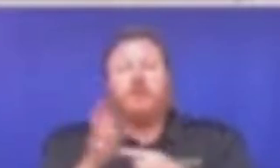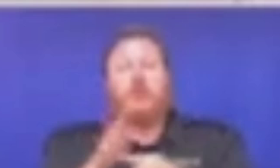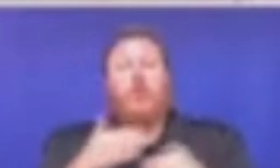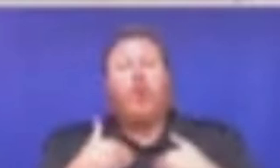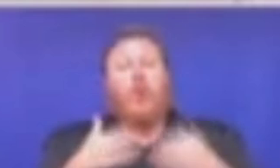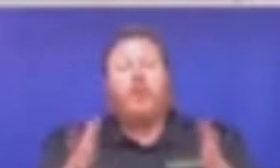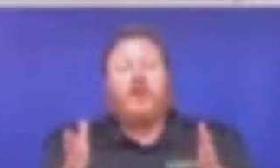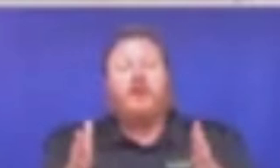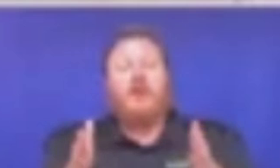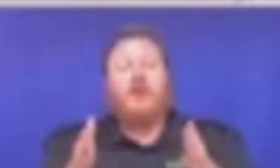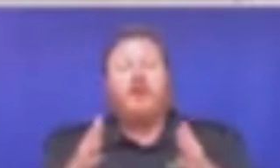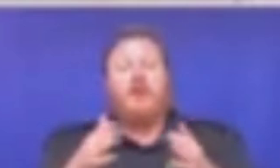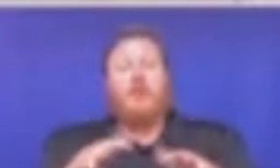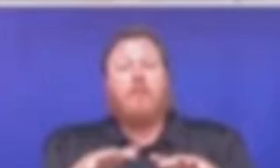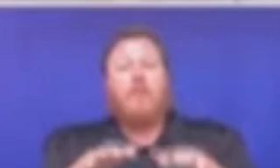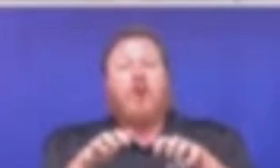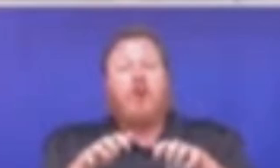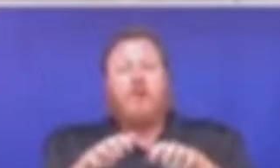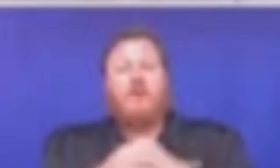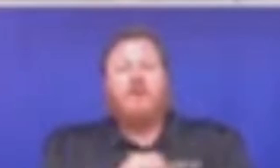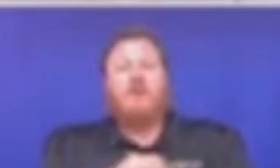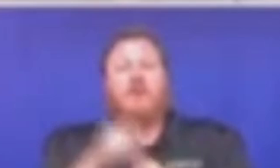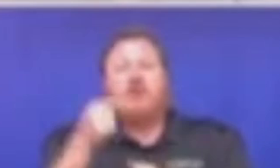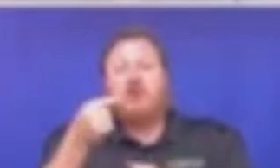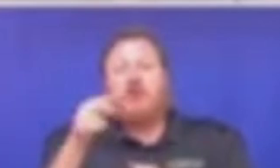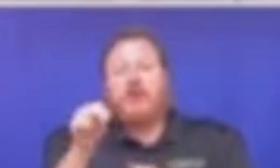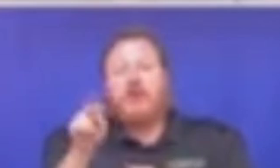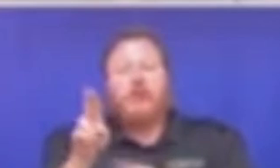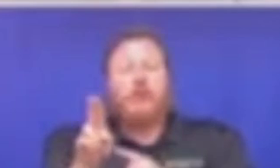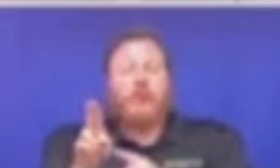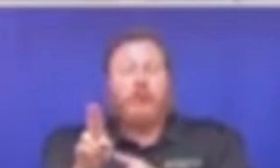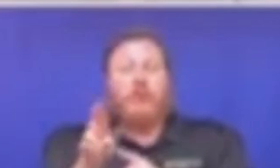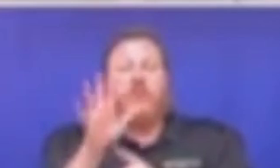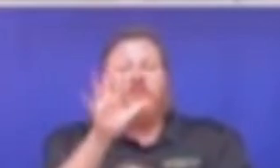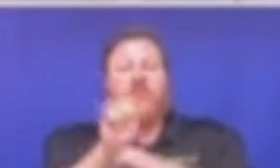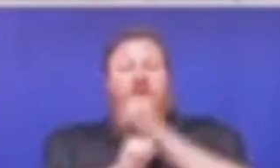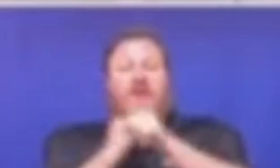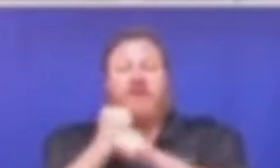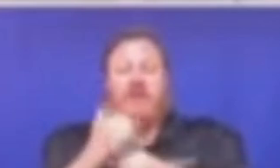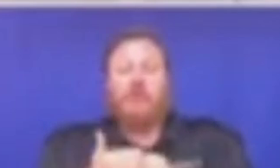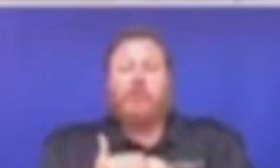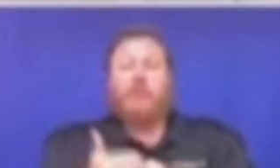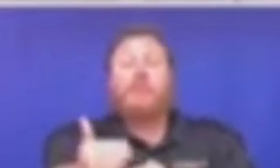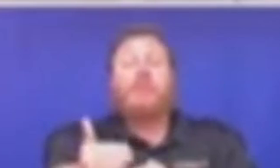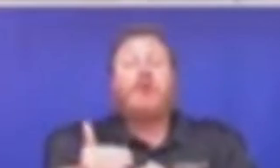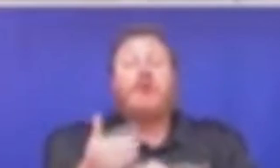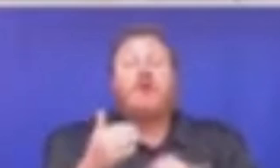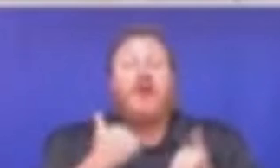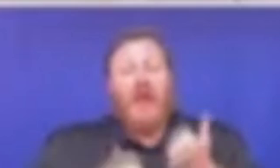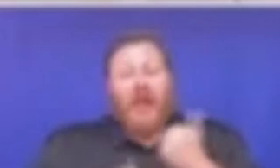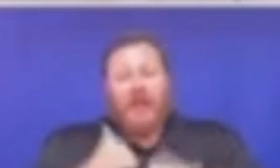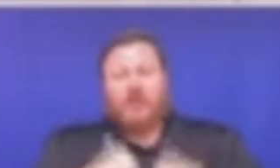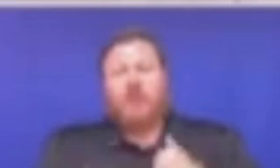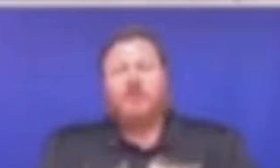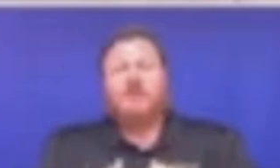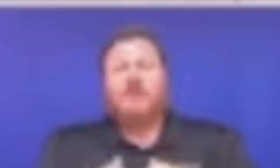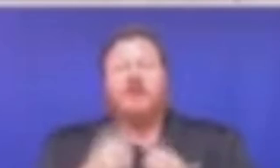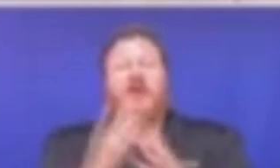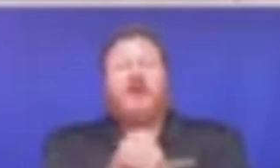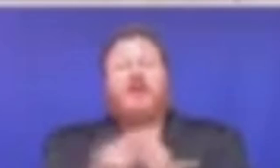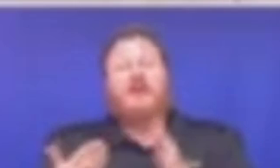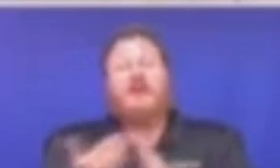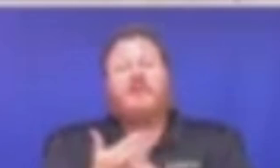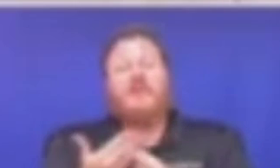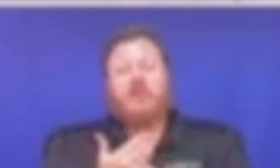address, the Government of National Unity will dedicate the next 5 years to actions and interventions